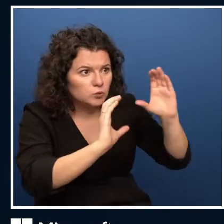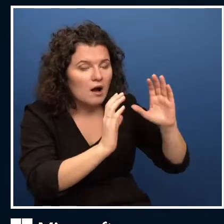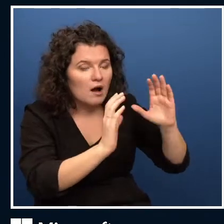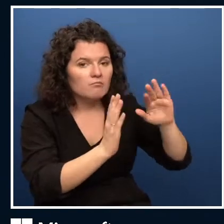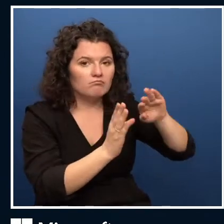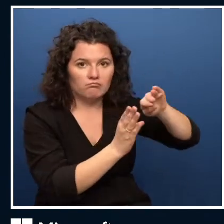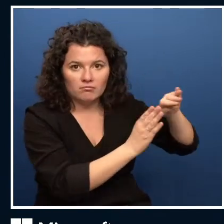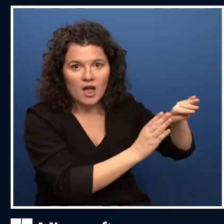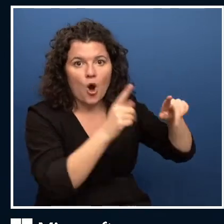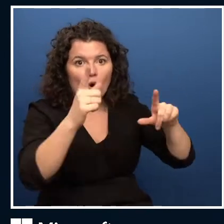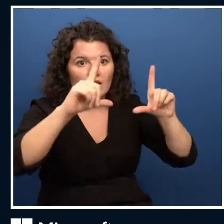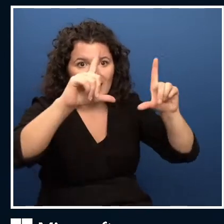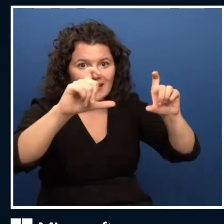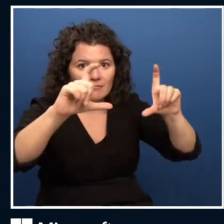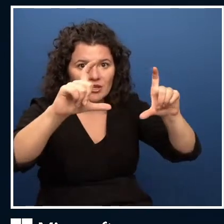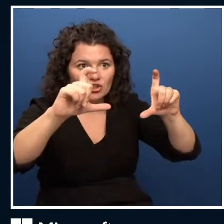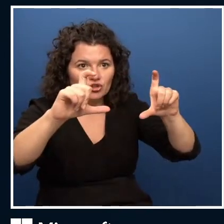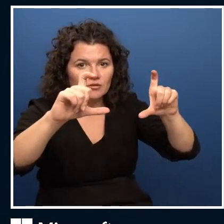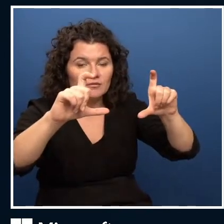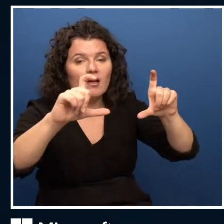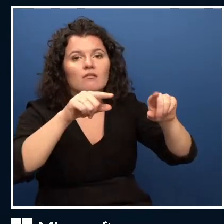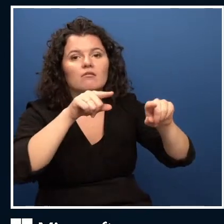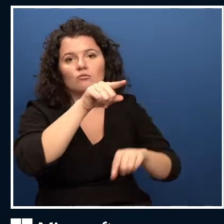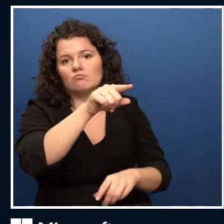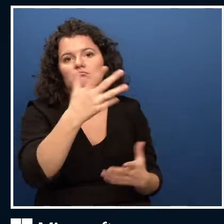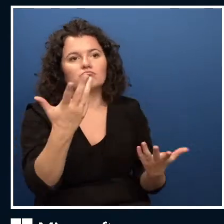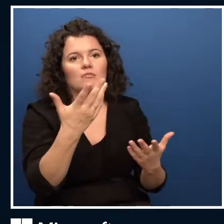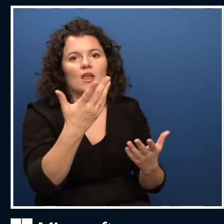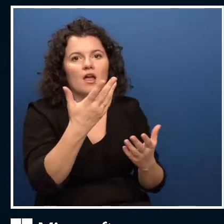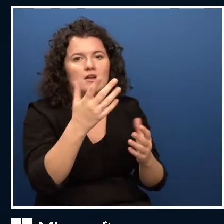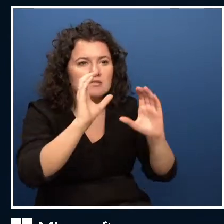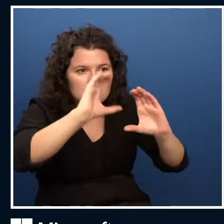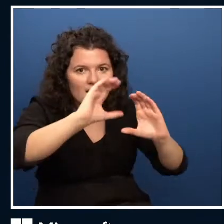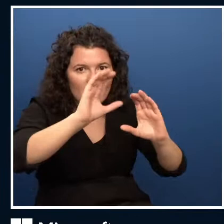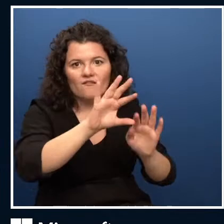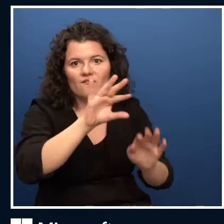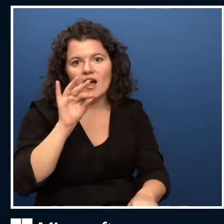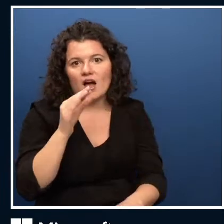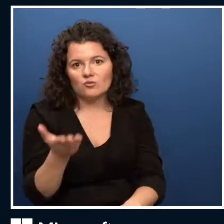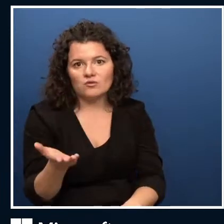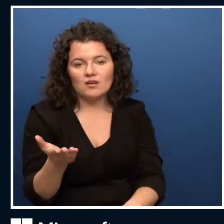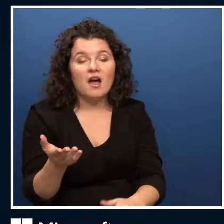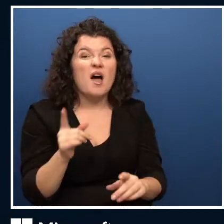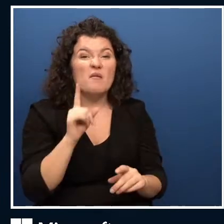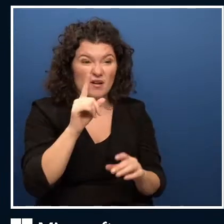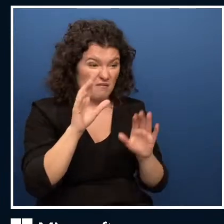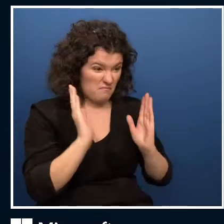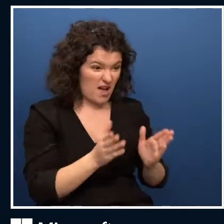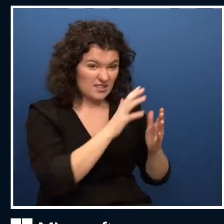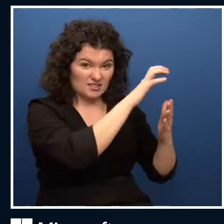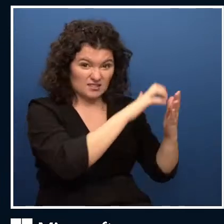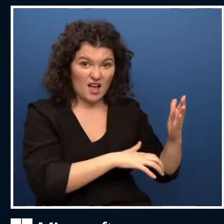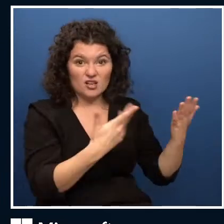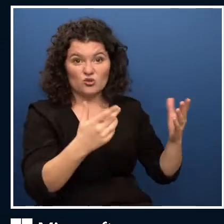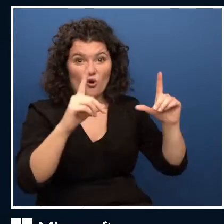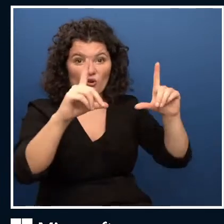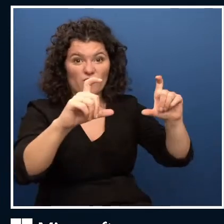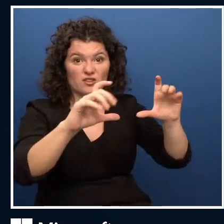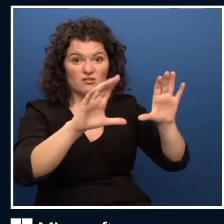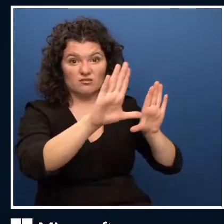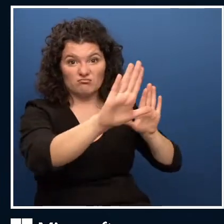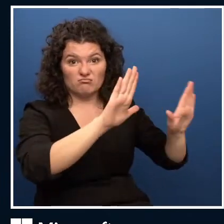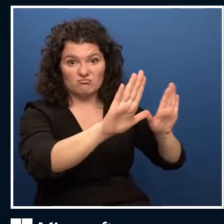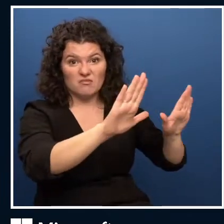for images. Yeah. But I think it's not the only data sets that could be used in such